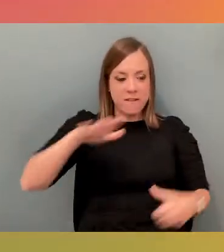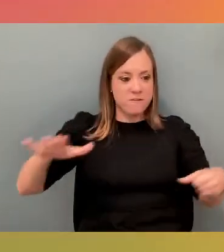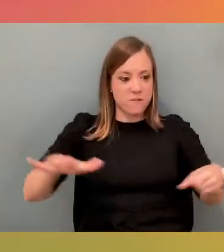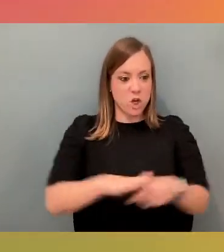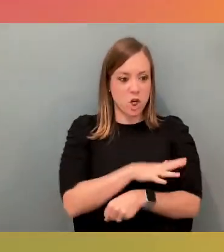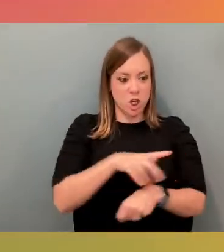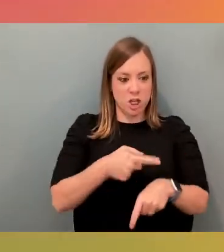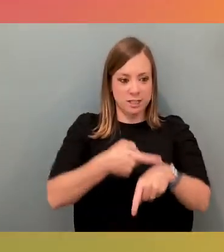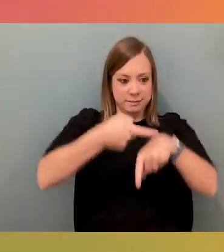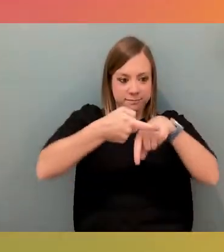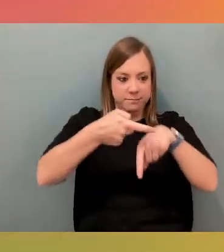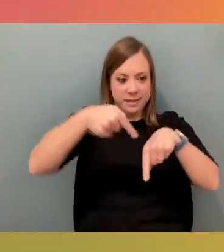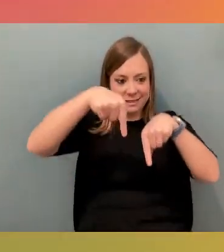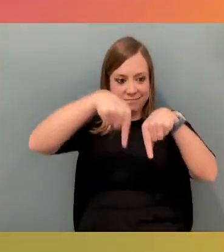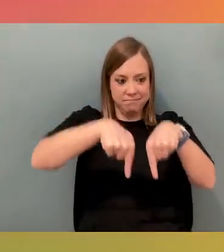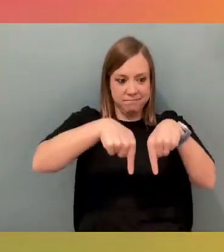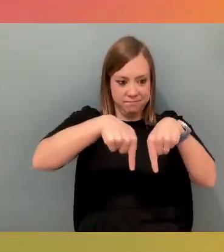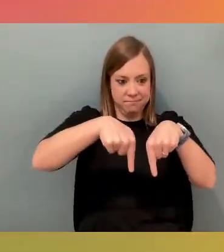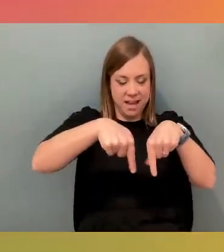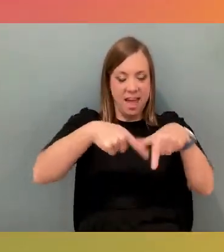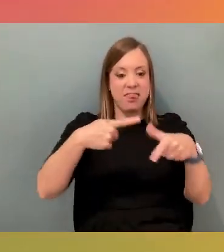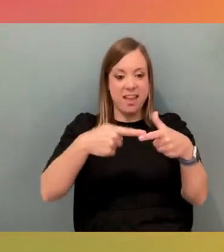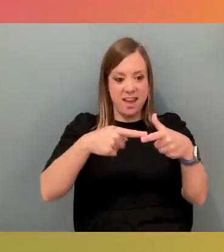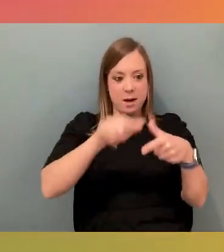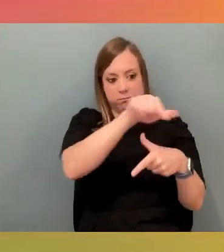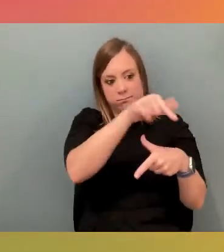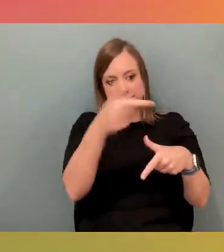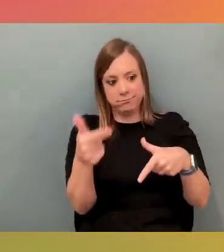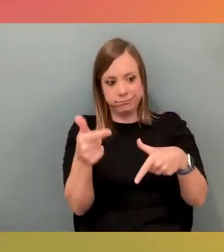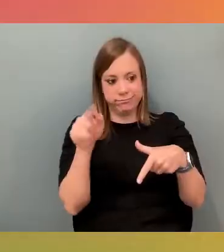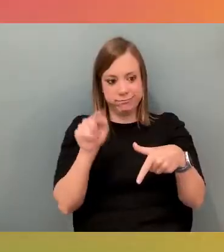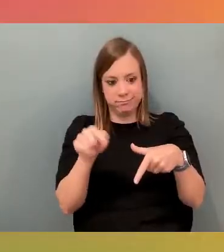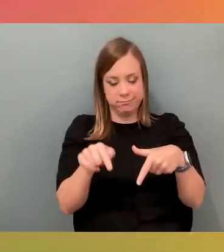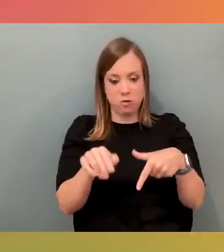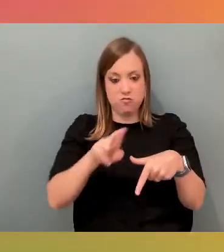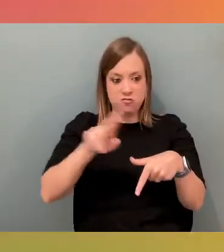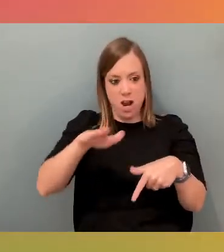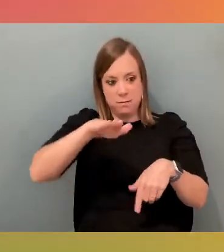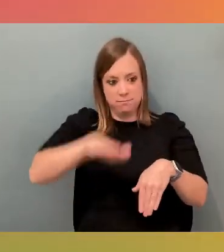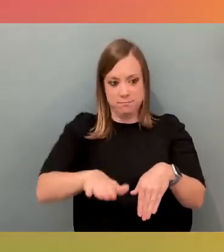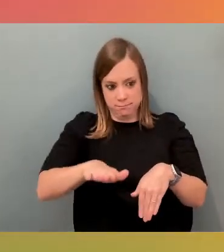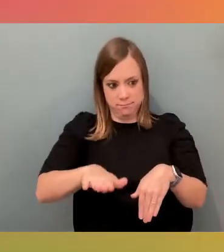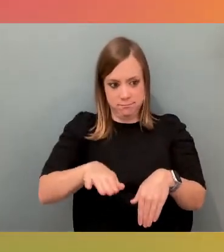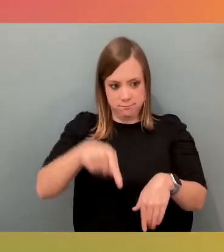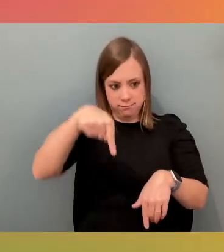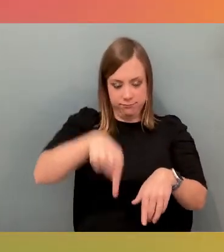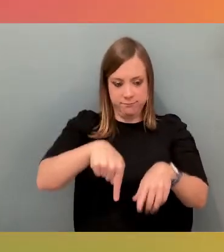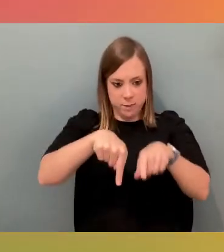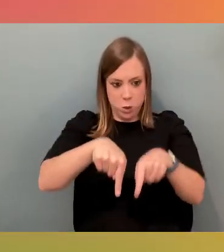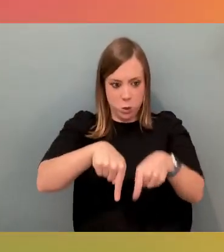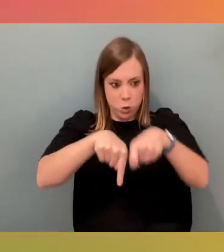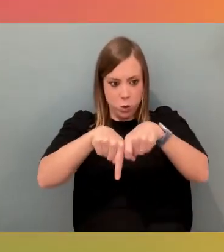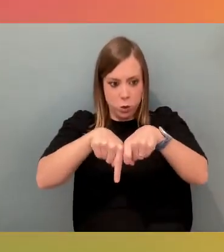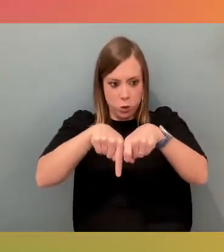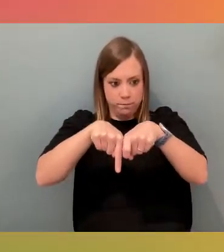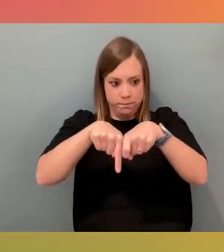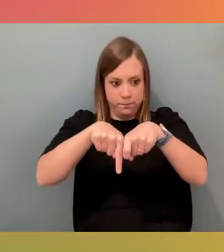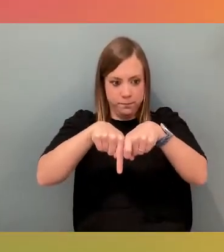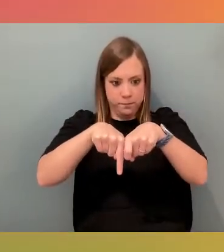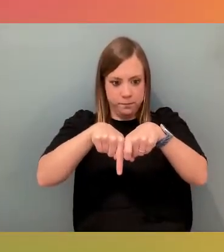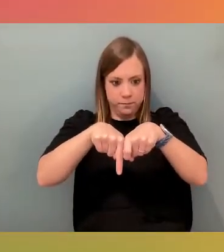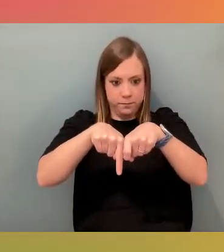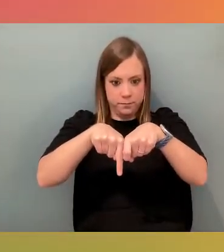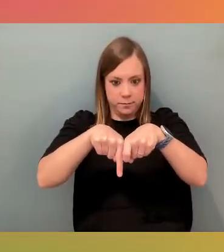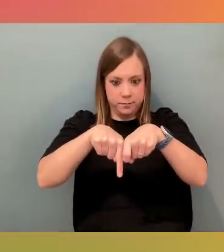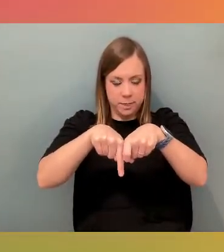side. So really rooting down through that right foot. Find that drishti. Inhale, reach the arms up. Stork